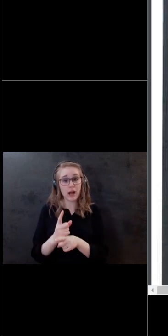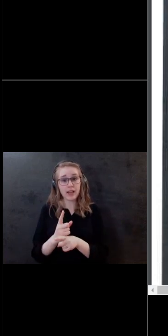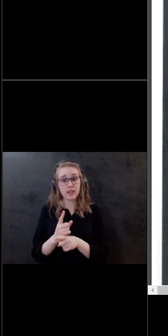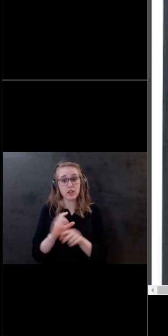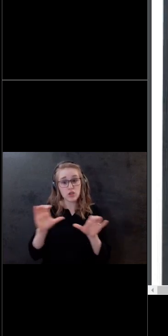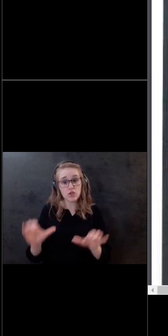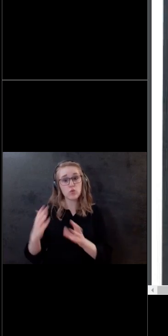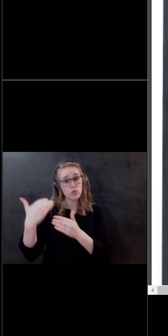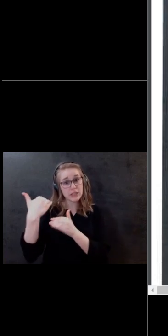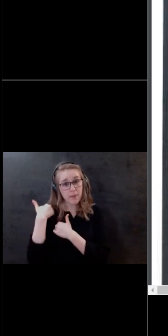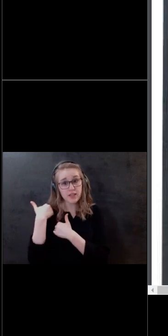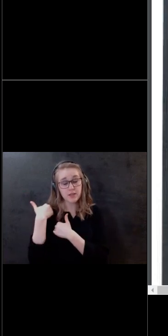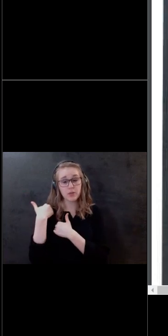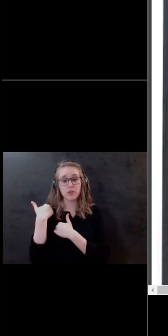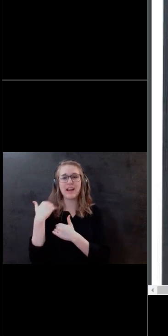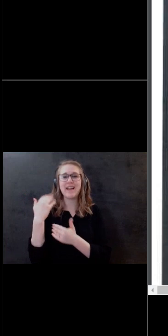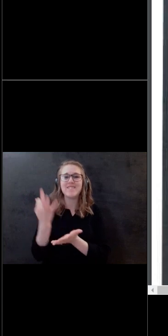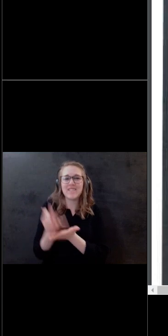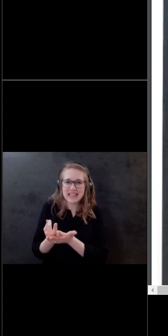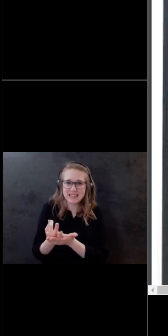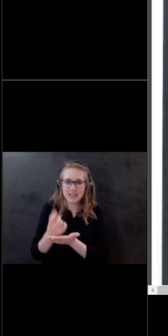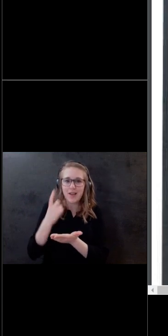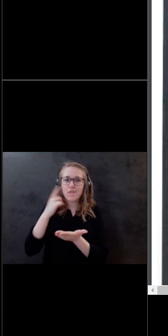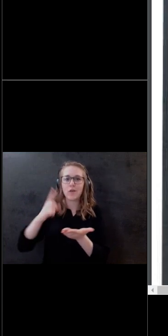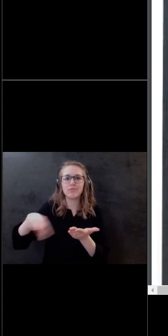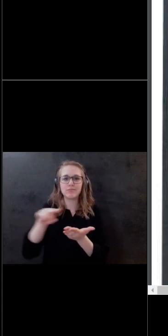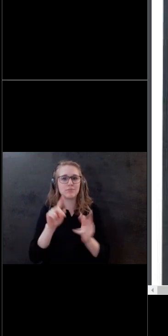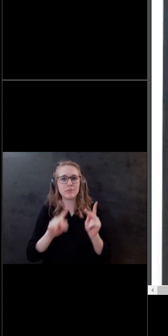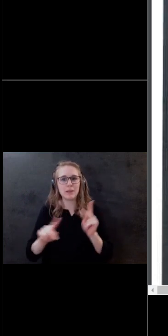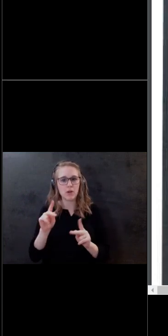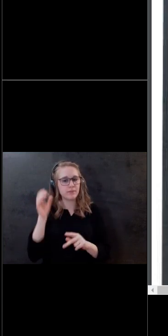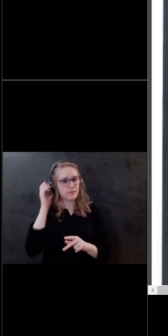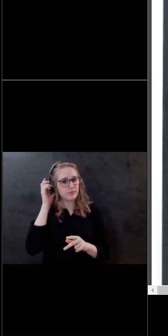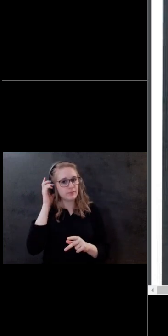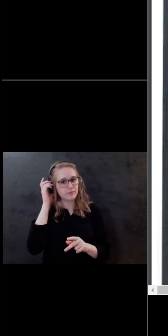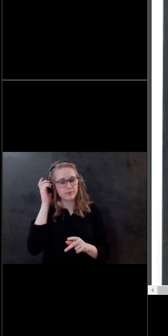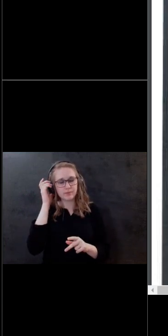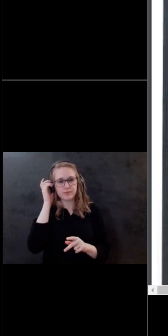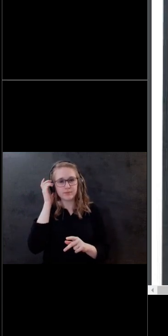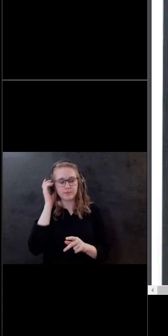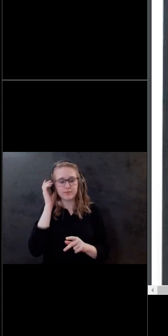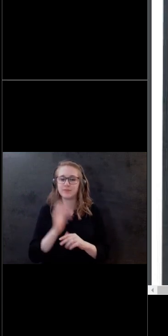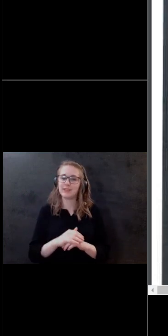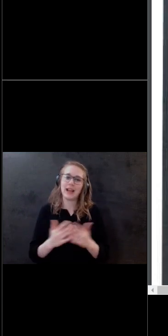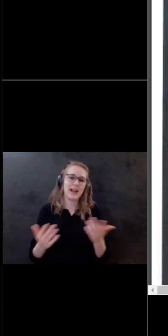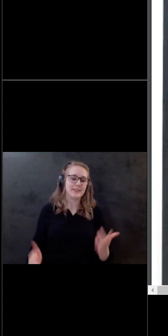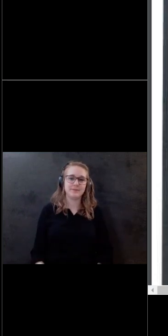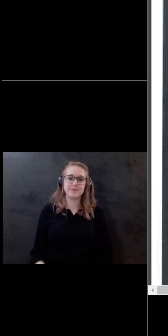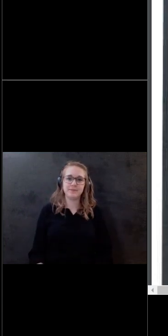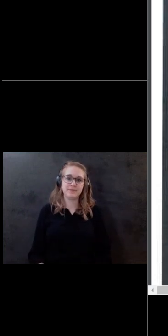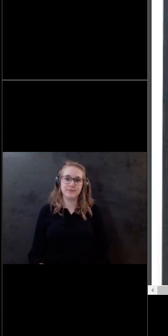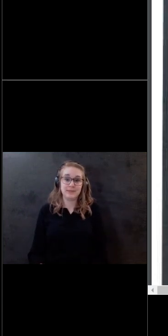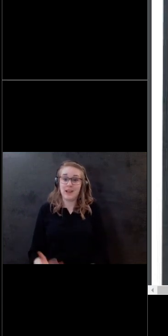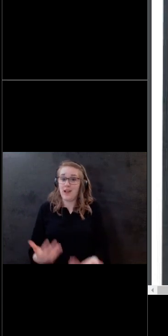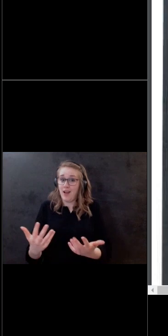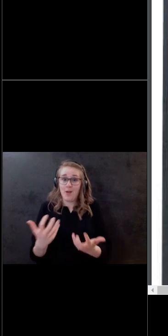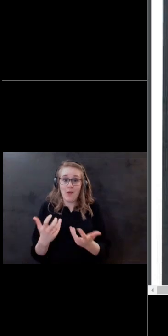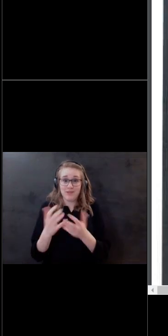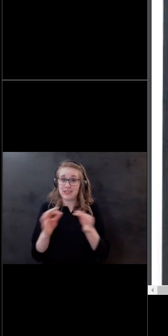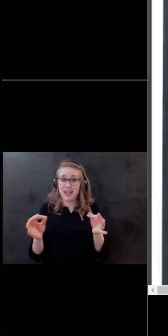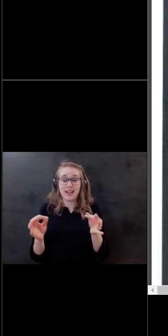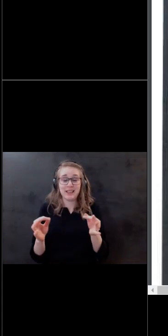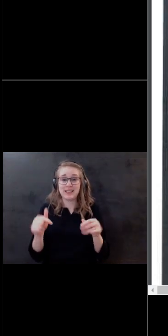responsible fiscally for our residents. And, you know, I just want to say, you know,